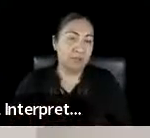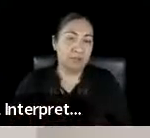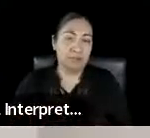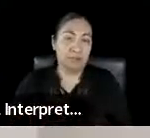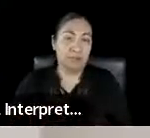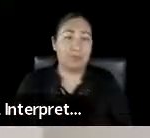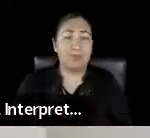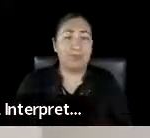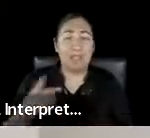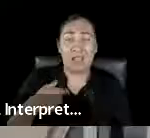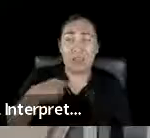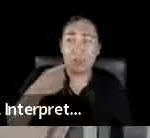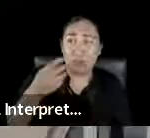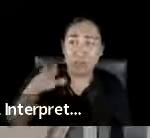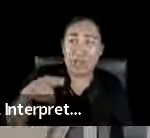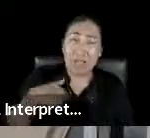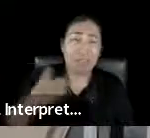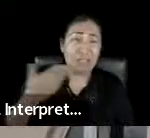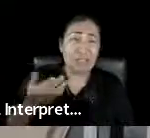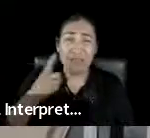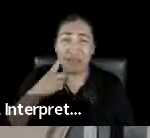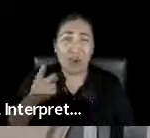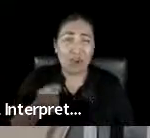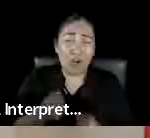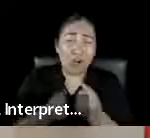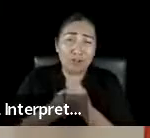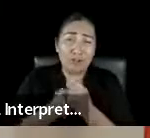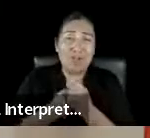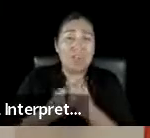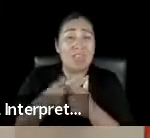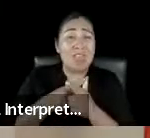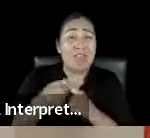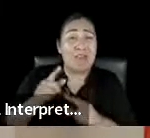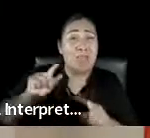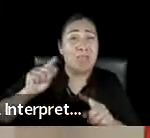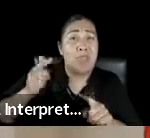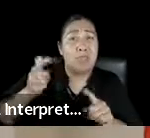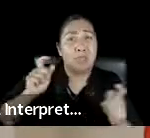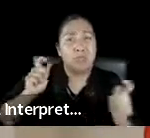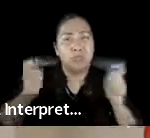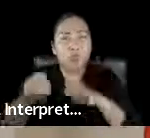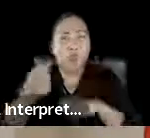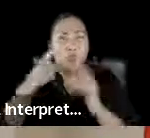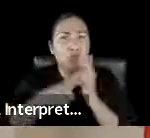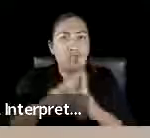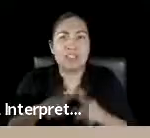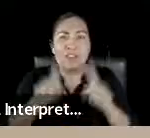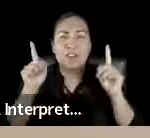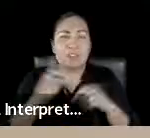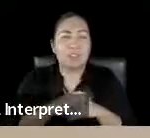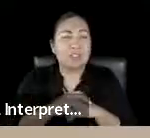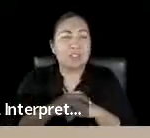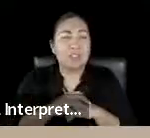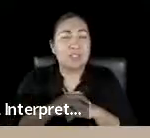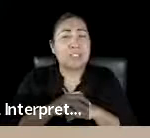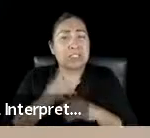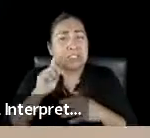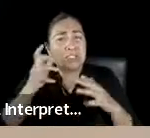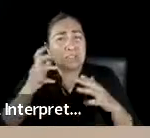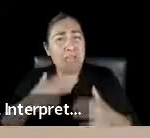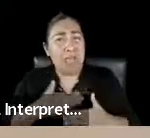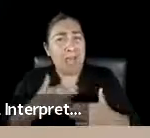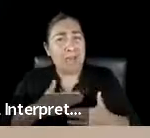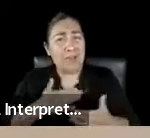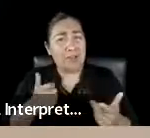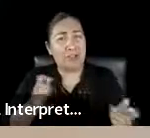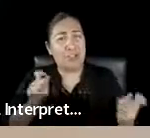I told her I was there for her, and eventually, after a while, I saw a difference. Over time, she seemed happier, and even